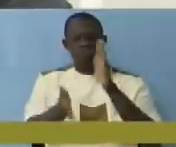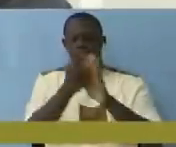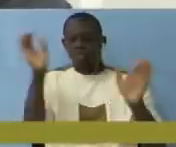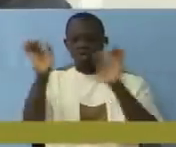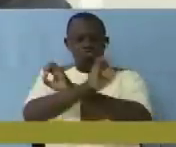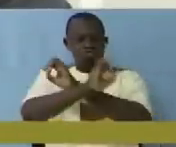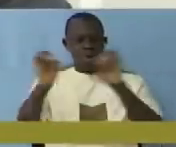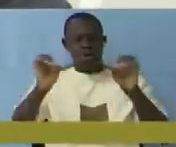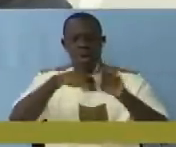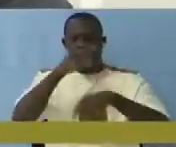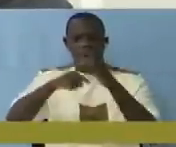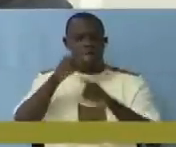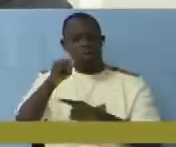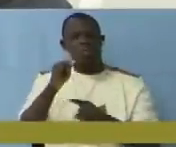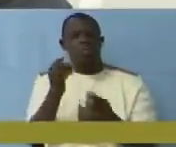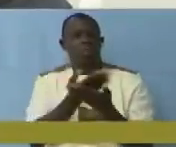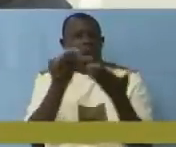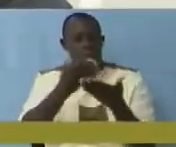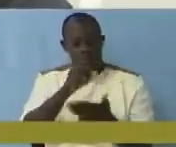And